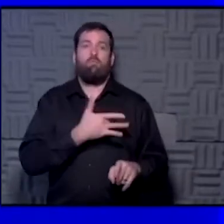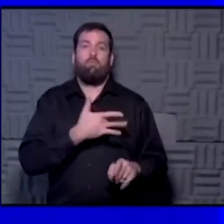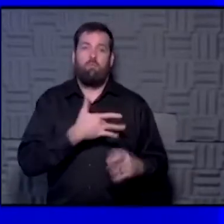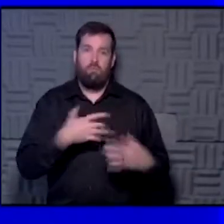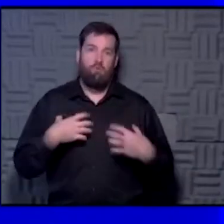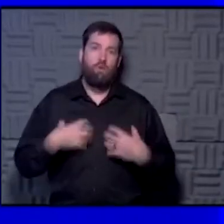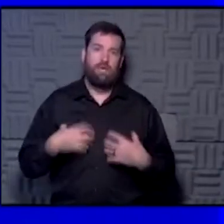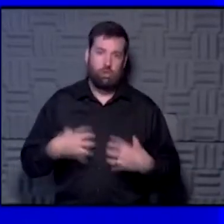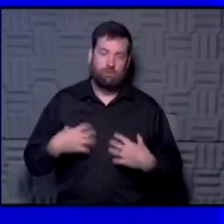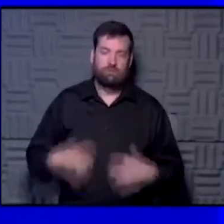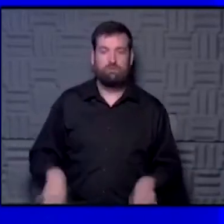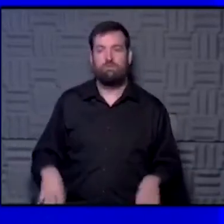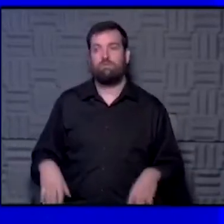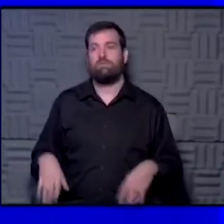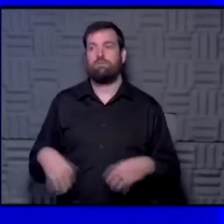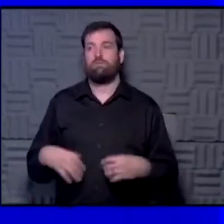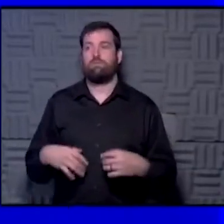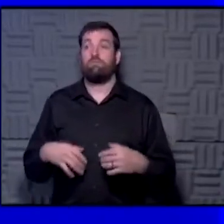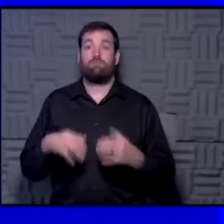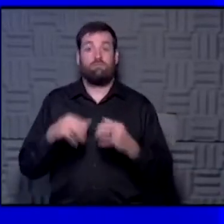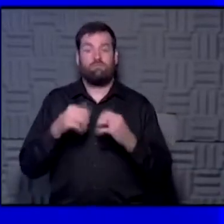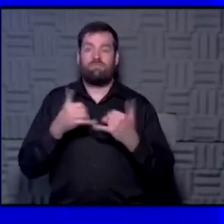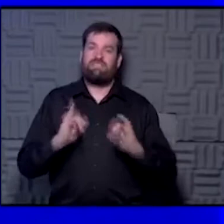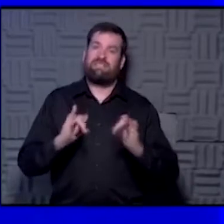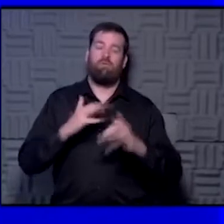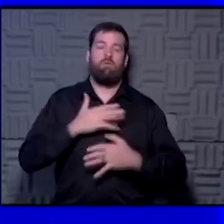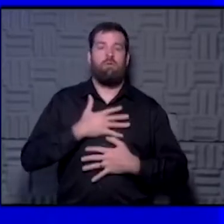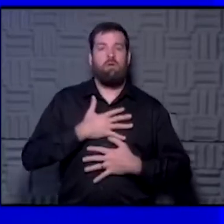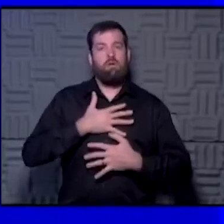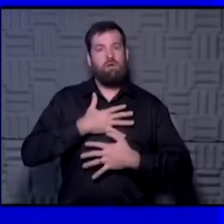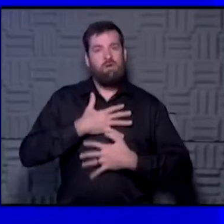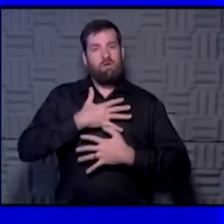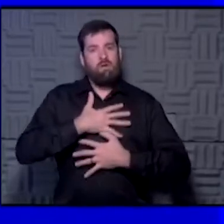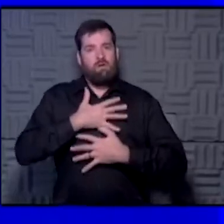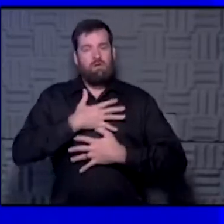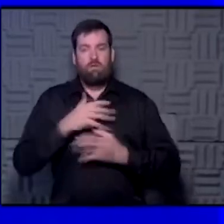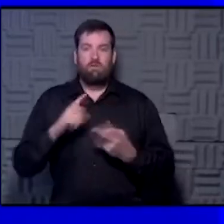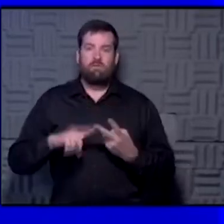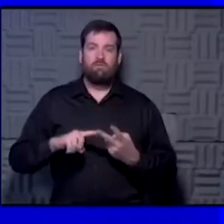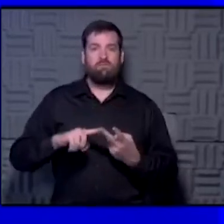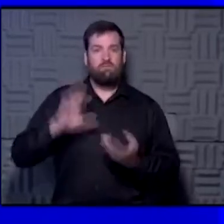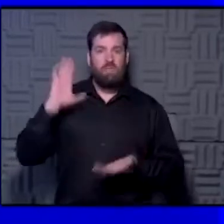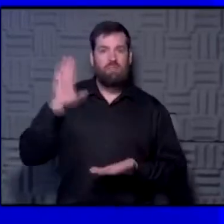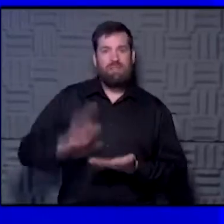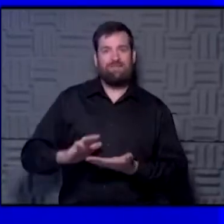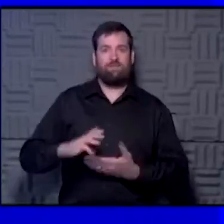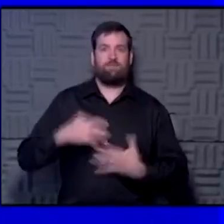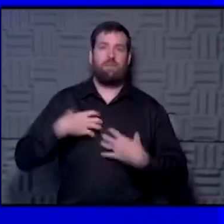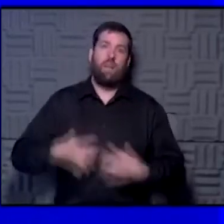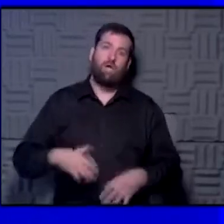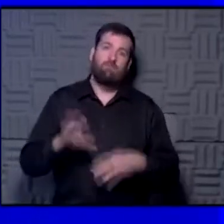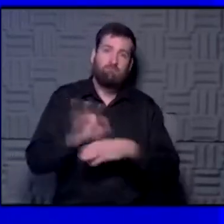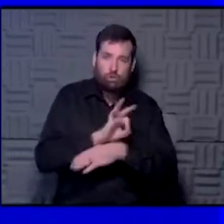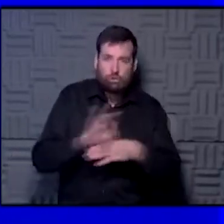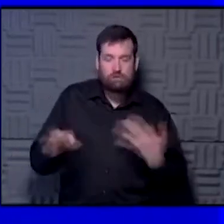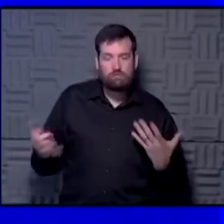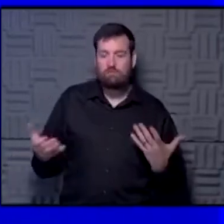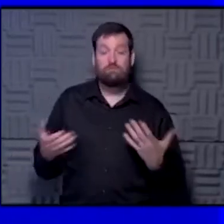will be involved because a lot of people do continue to have shortness of breath. They may have a decrease in their lung function. We're also